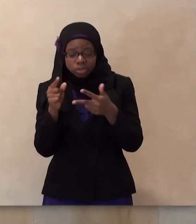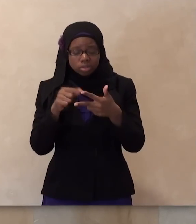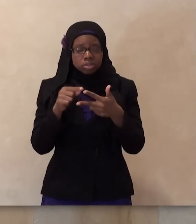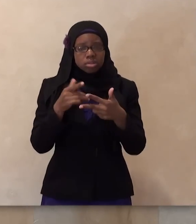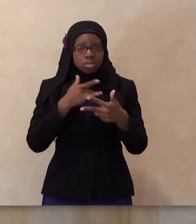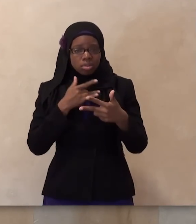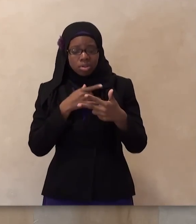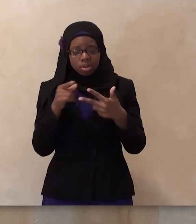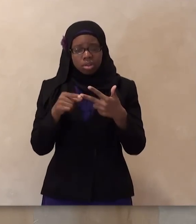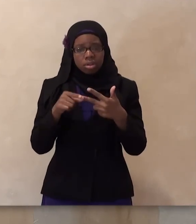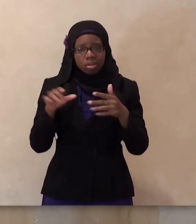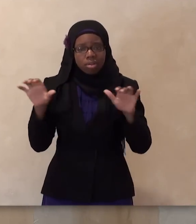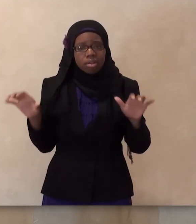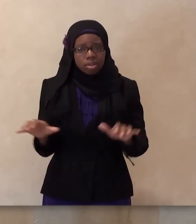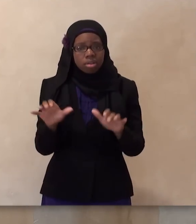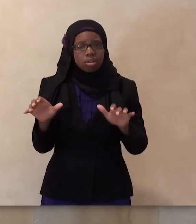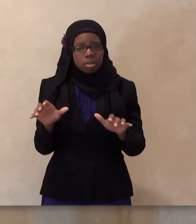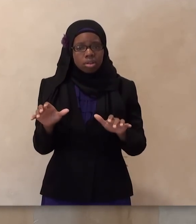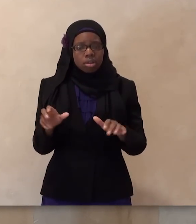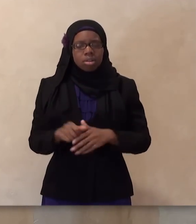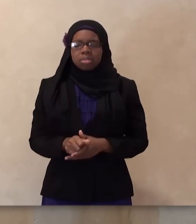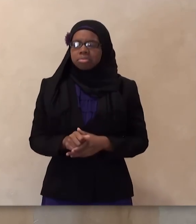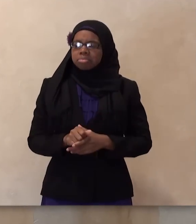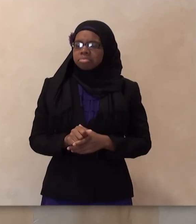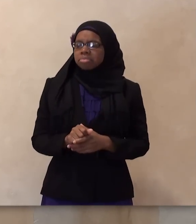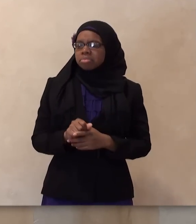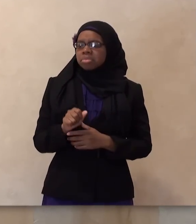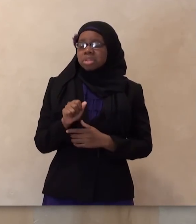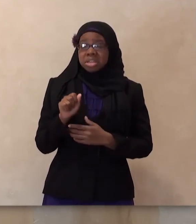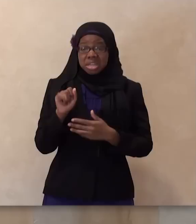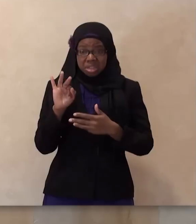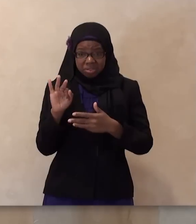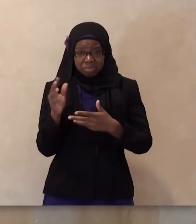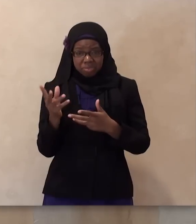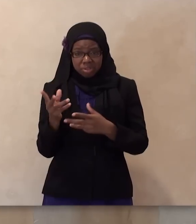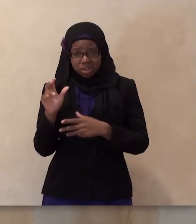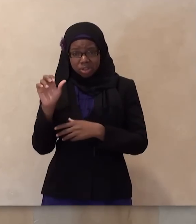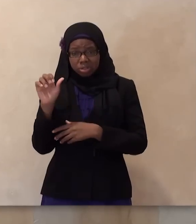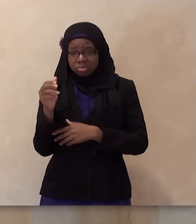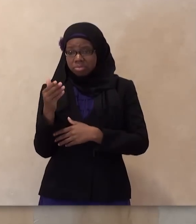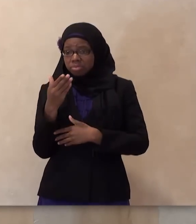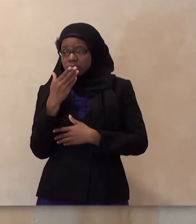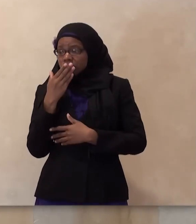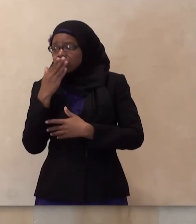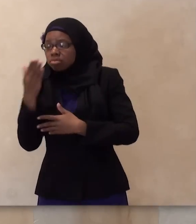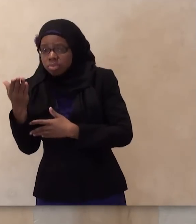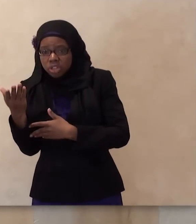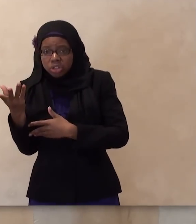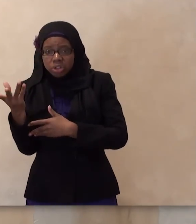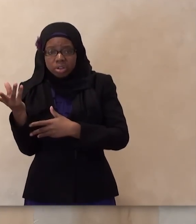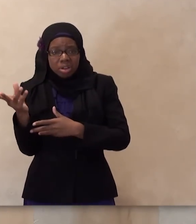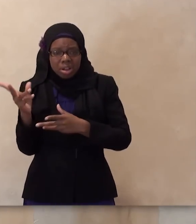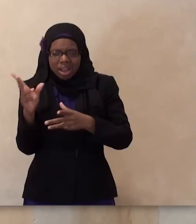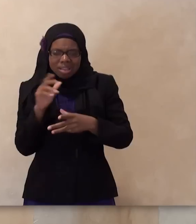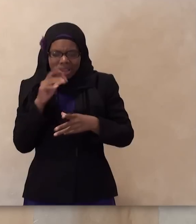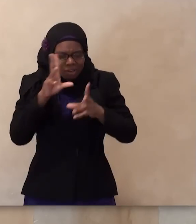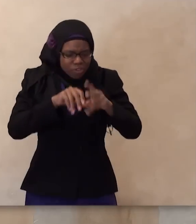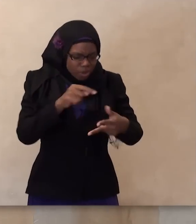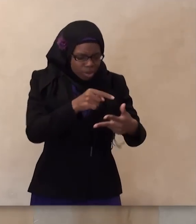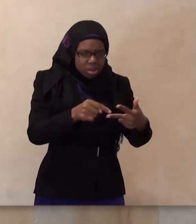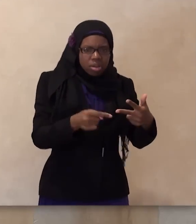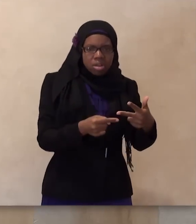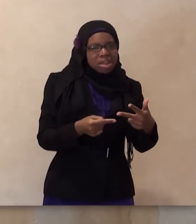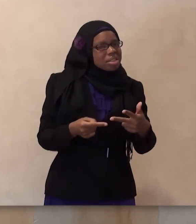actions. If the shukr is out of these three things, that cannot be shukr in the sight of Allah subhanahu wa ta'ala.